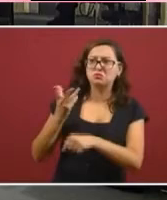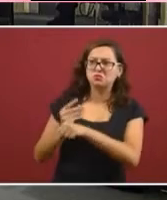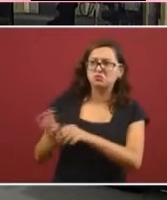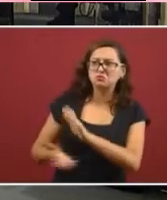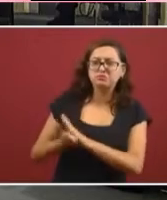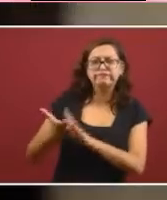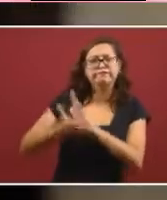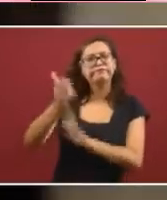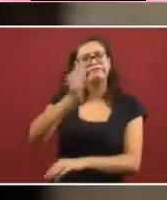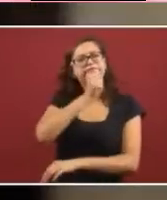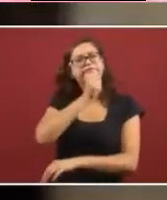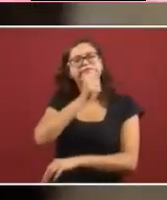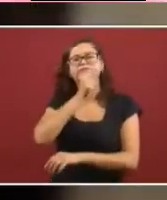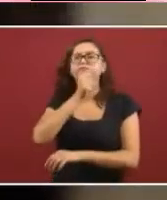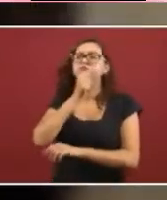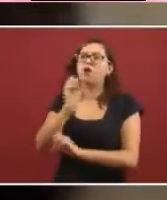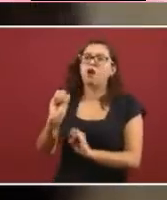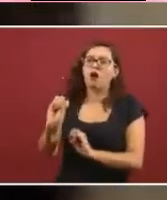In